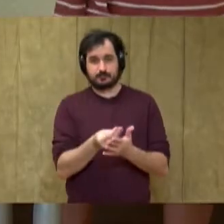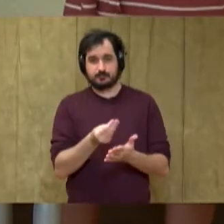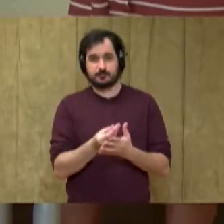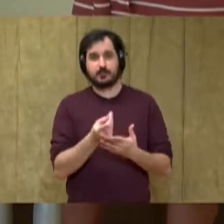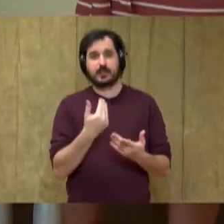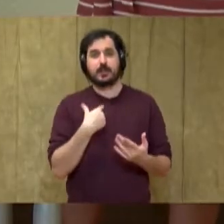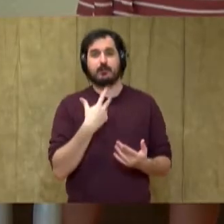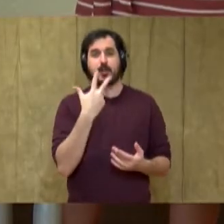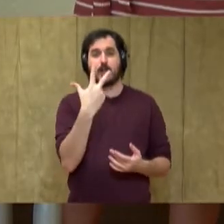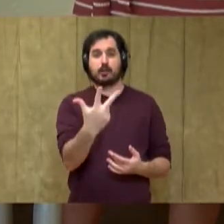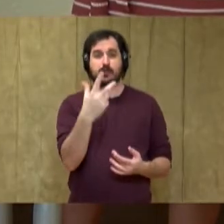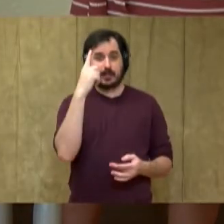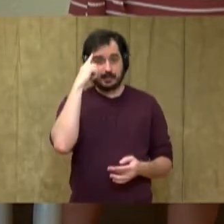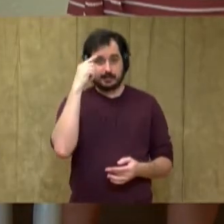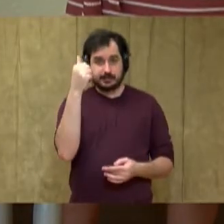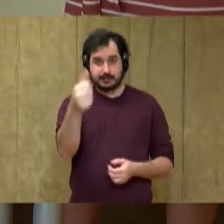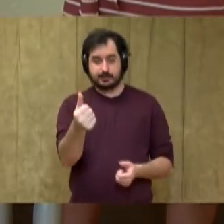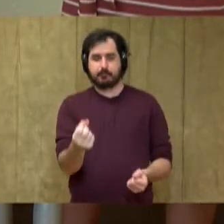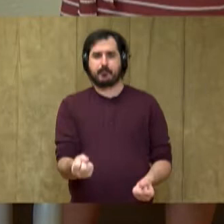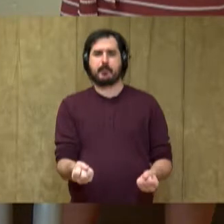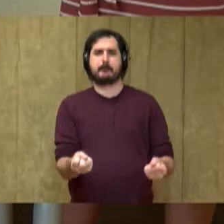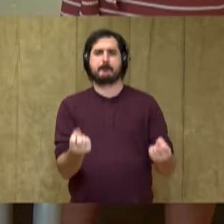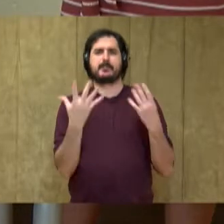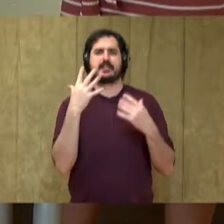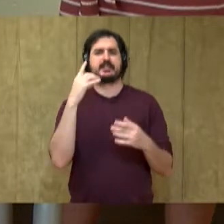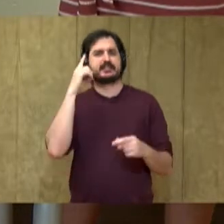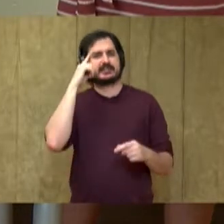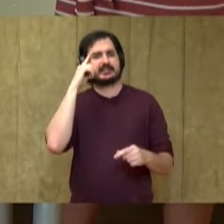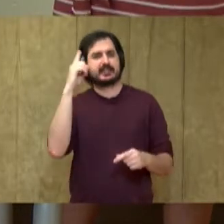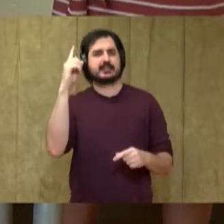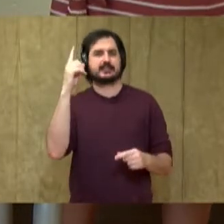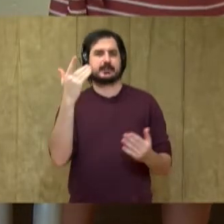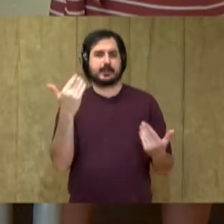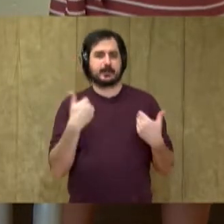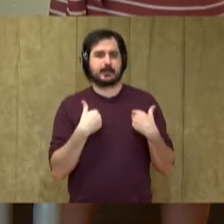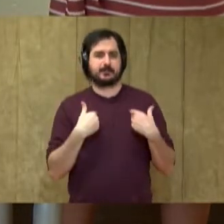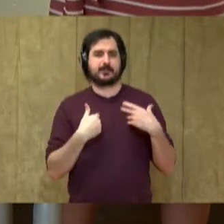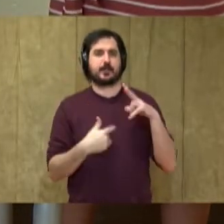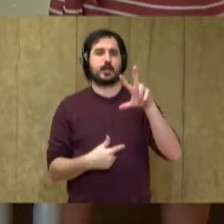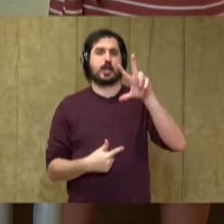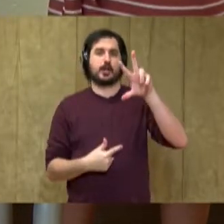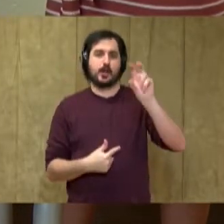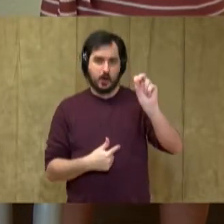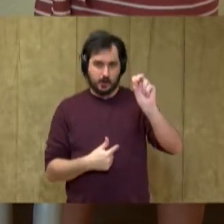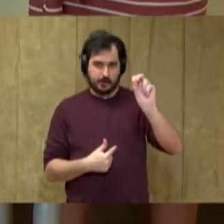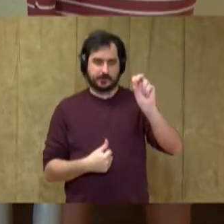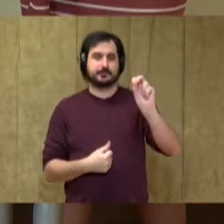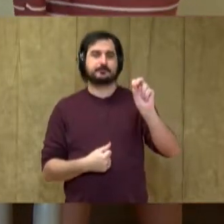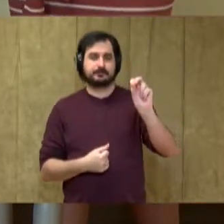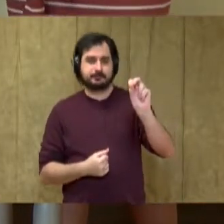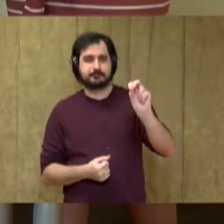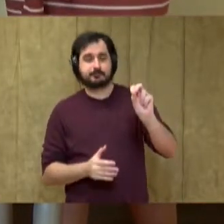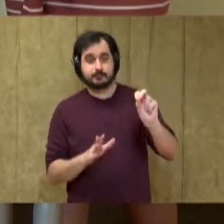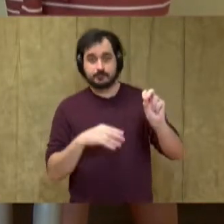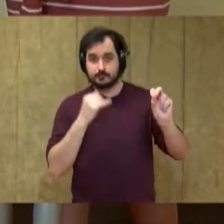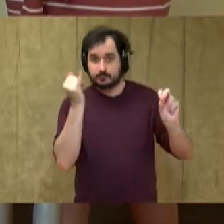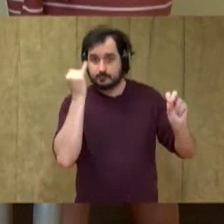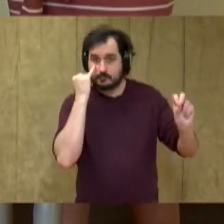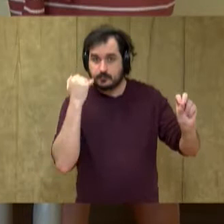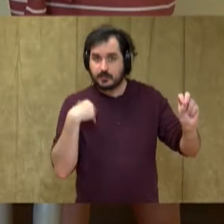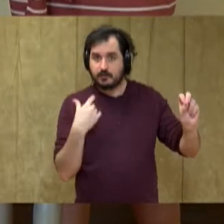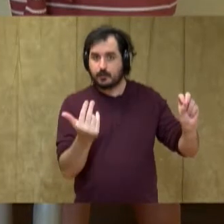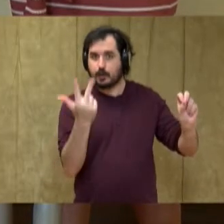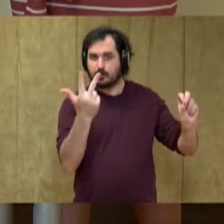dimes, how much do you have? How many cents? 30 cents. All right, what if you have 3